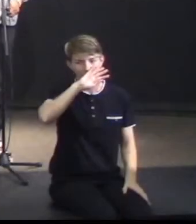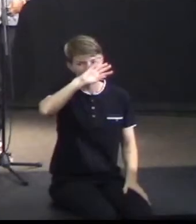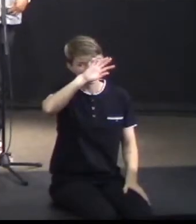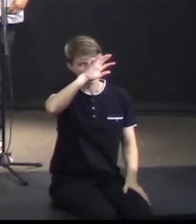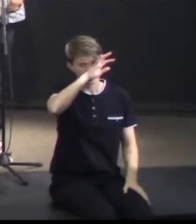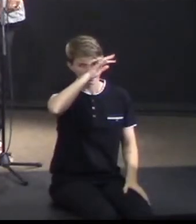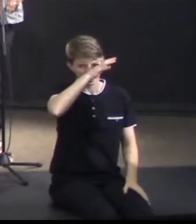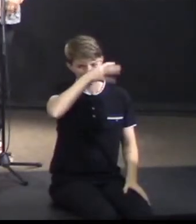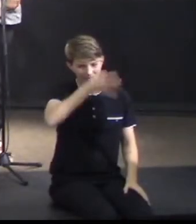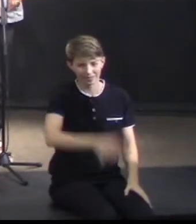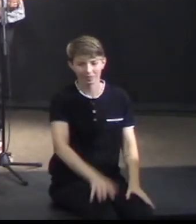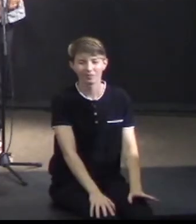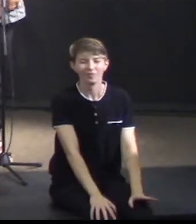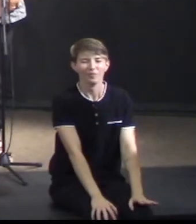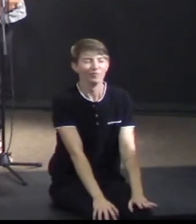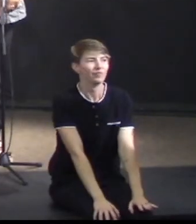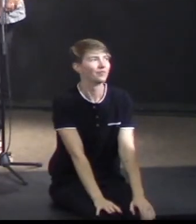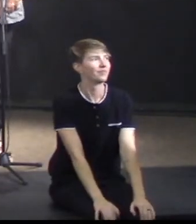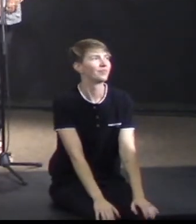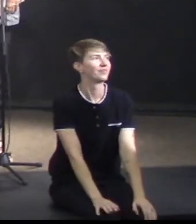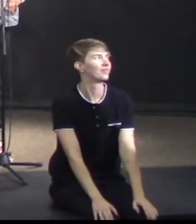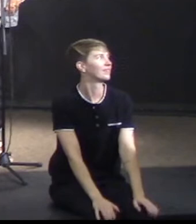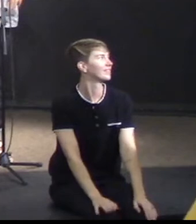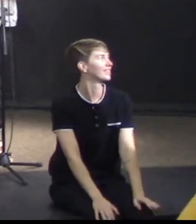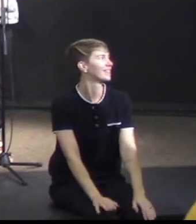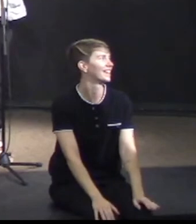All right, it's Austin.